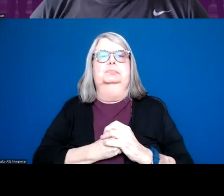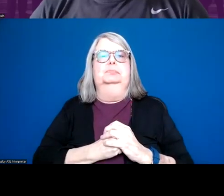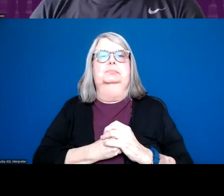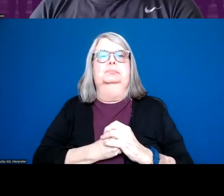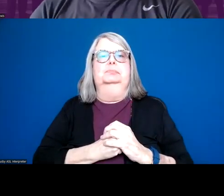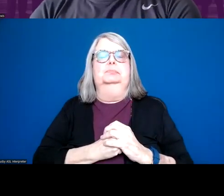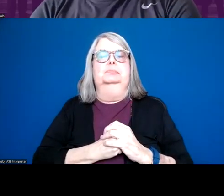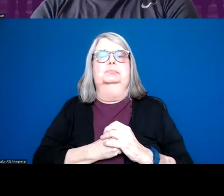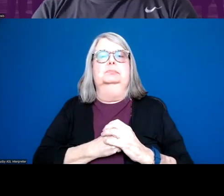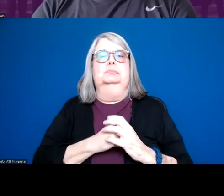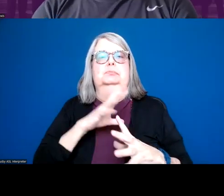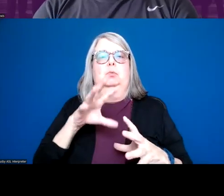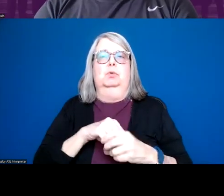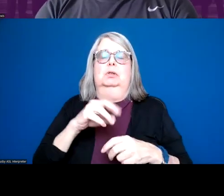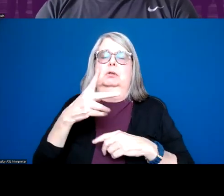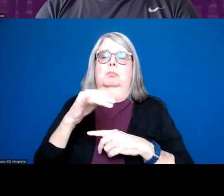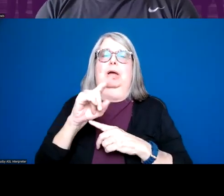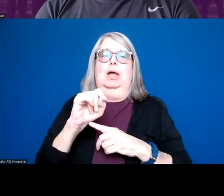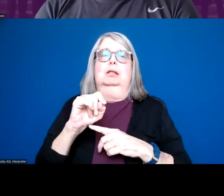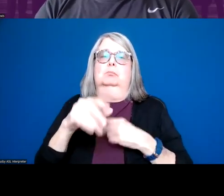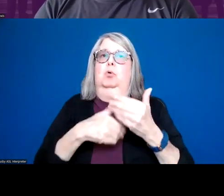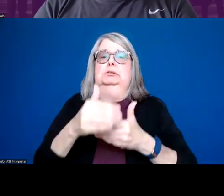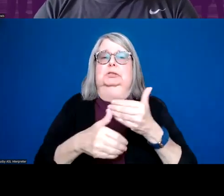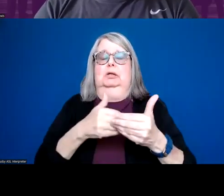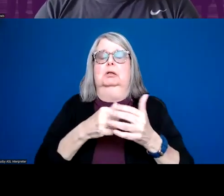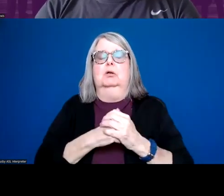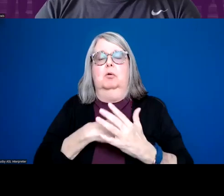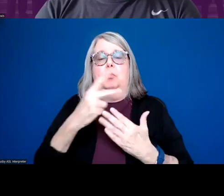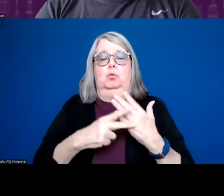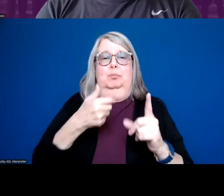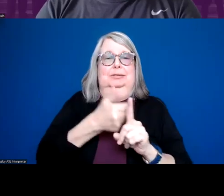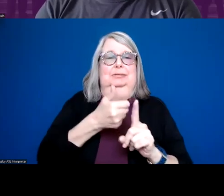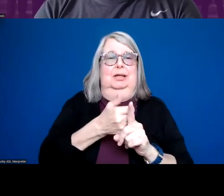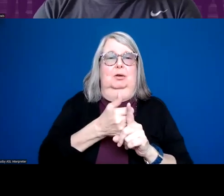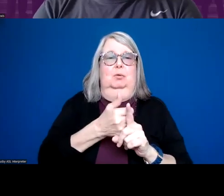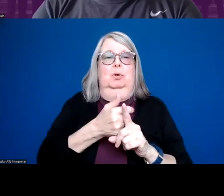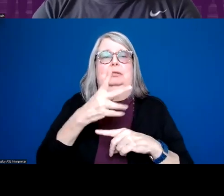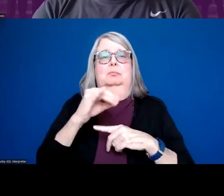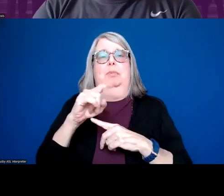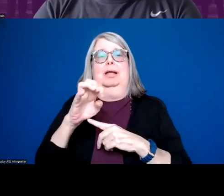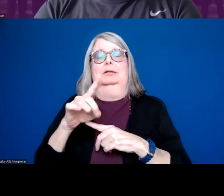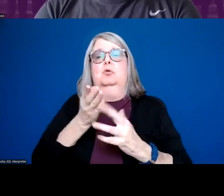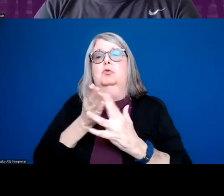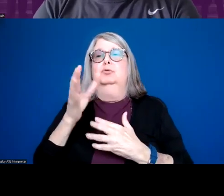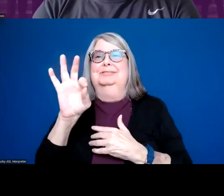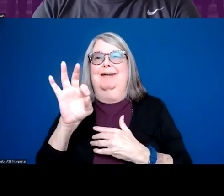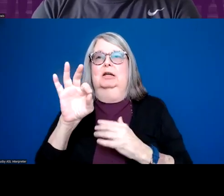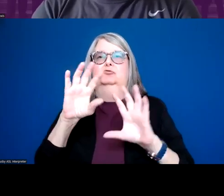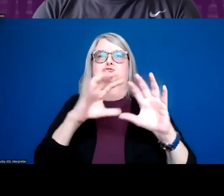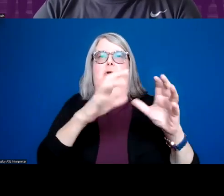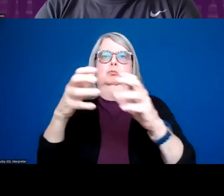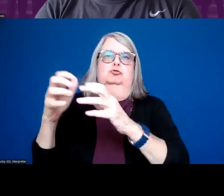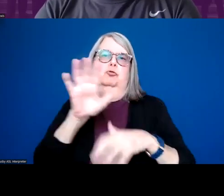So within the pilot process, the program itself was piloted through 9 chapters across the country, starting